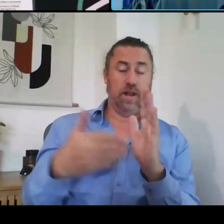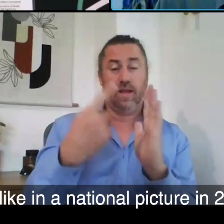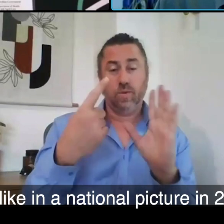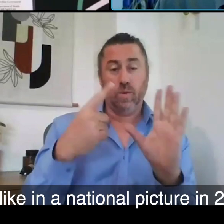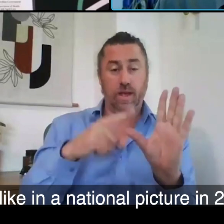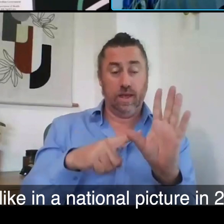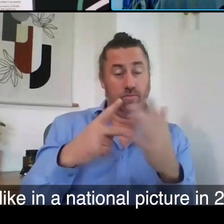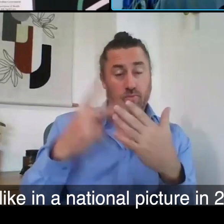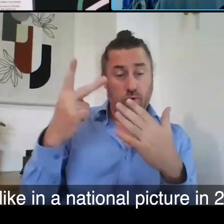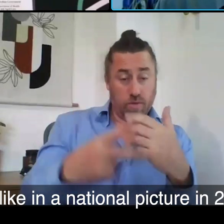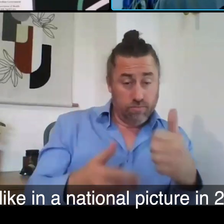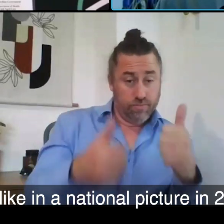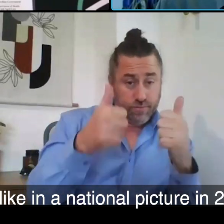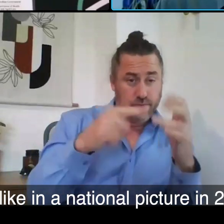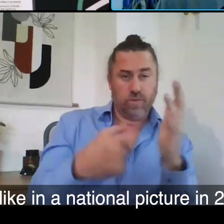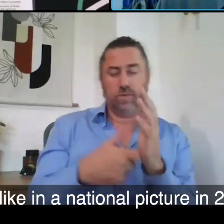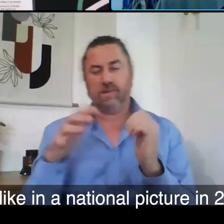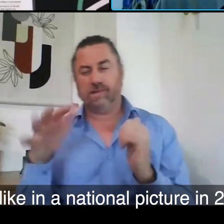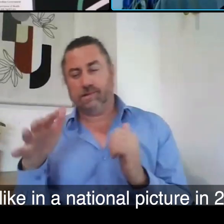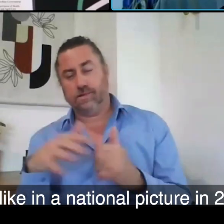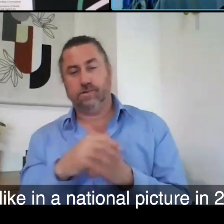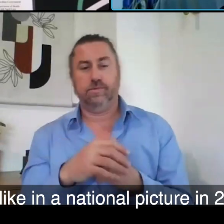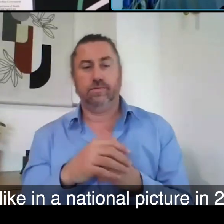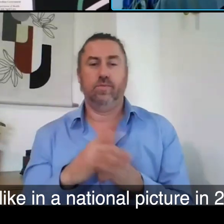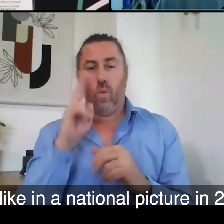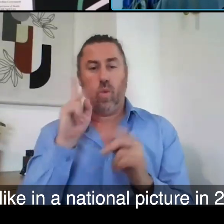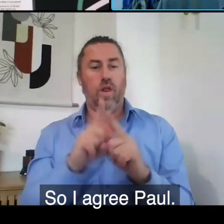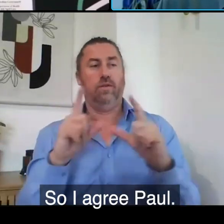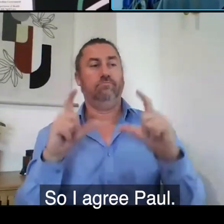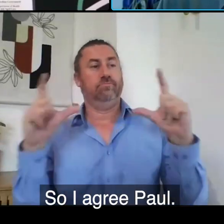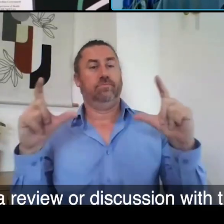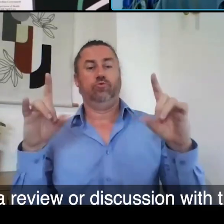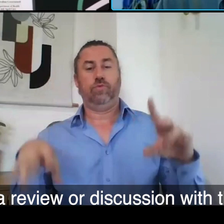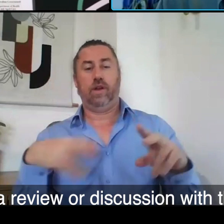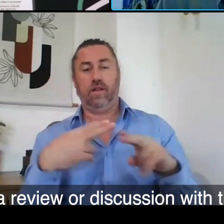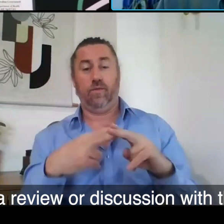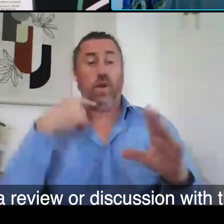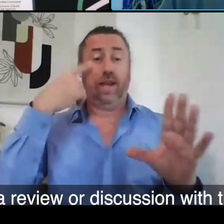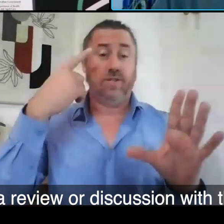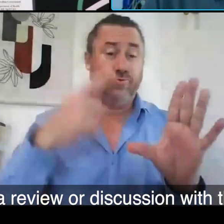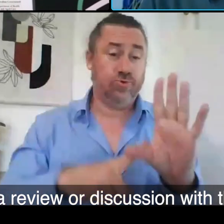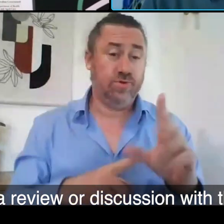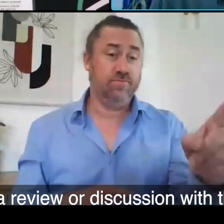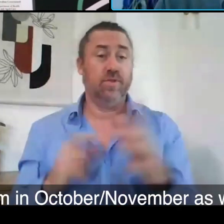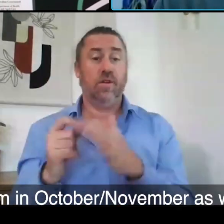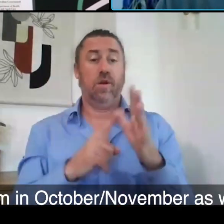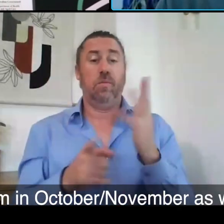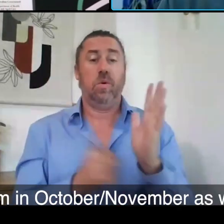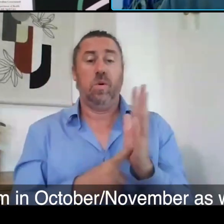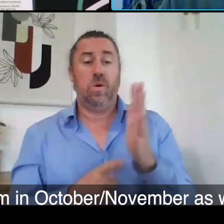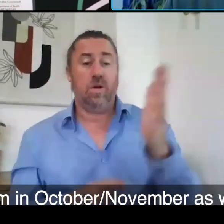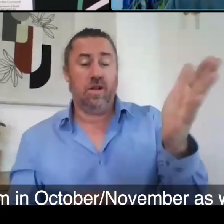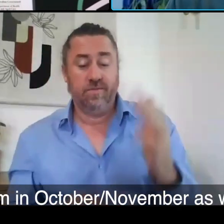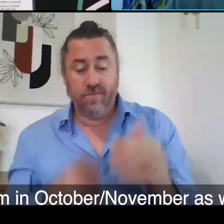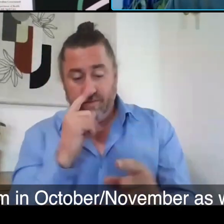that might look like in a national picture in 2025. So I agree, Paul, maybe a review or discussion with this kind of forum